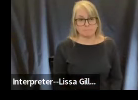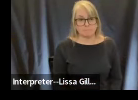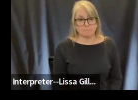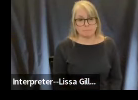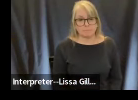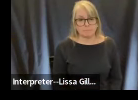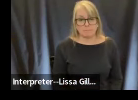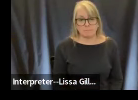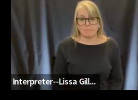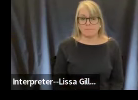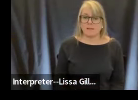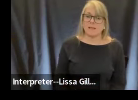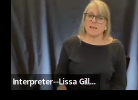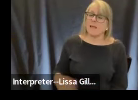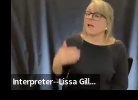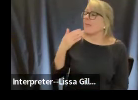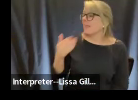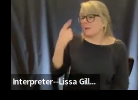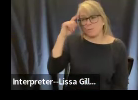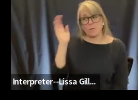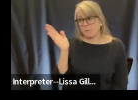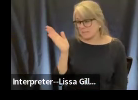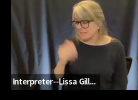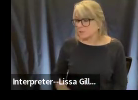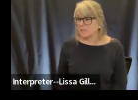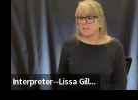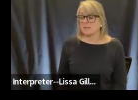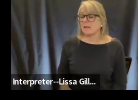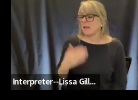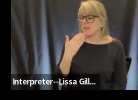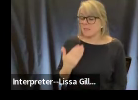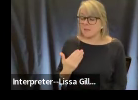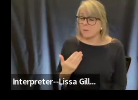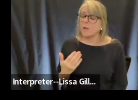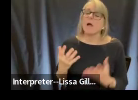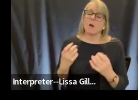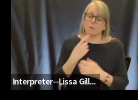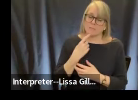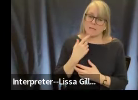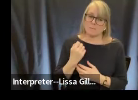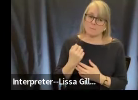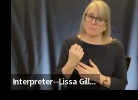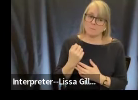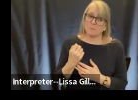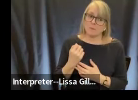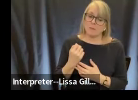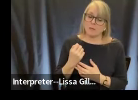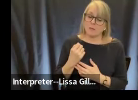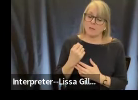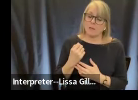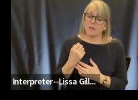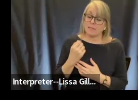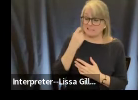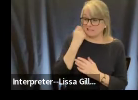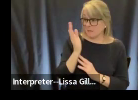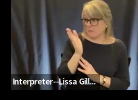Ashley, thank you so much for the presentation. Thanks. I just want to say that this presentation, that the